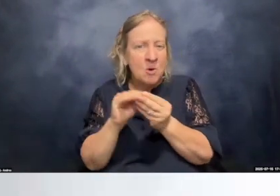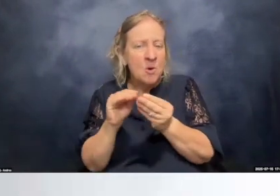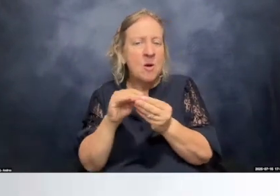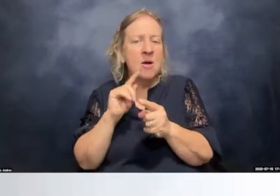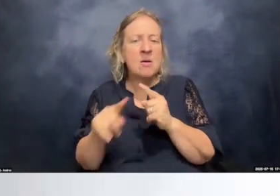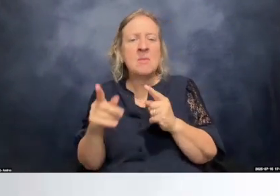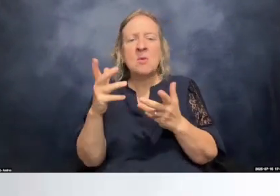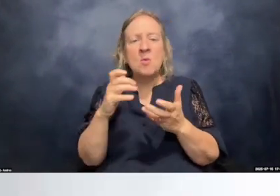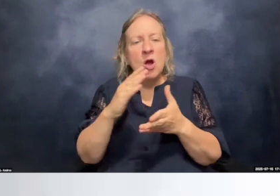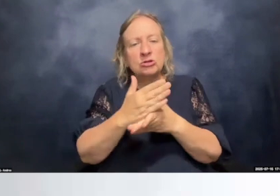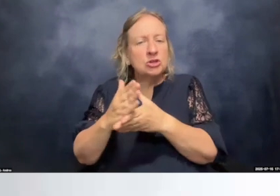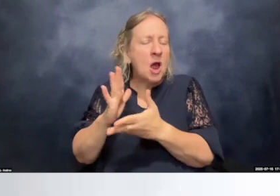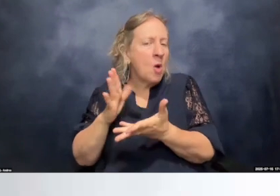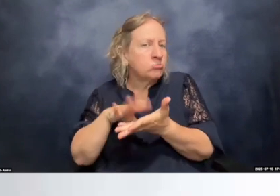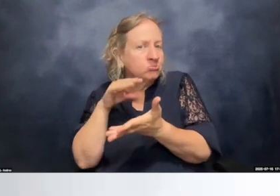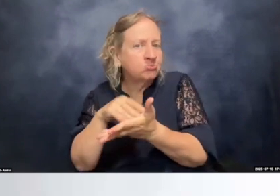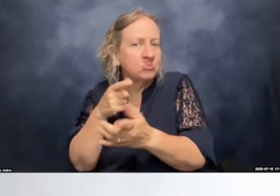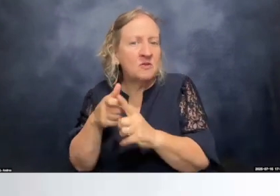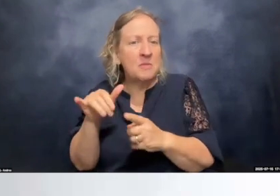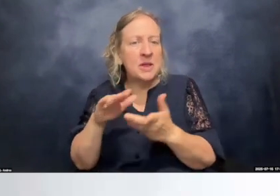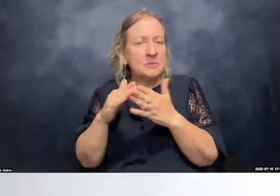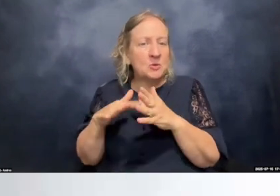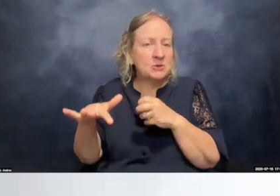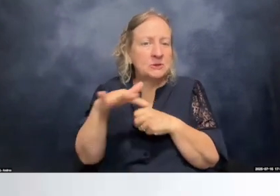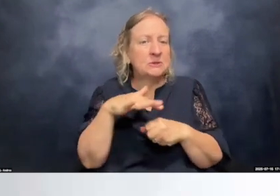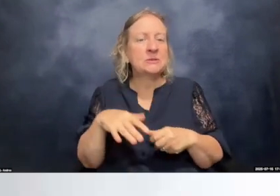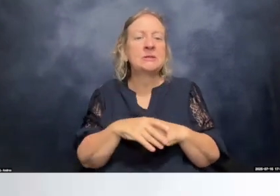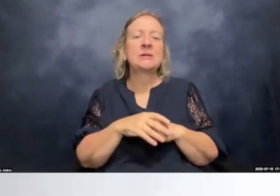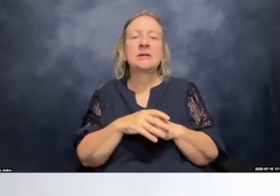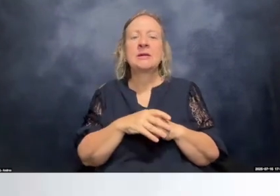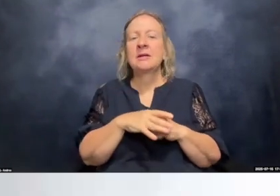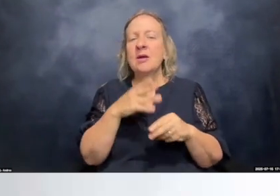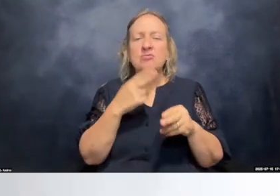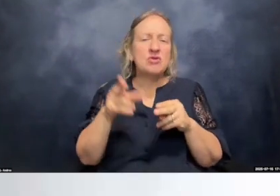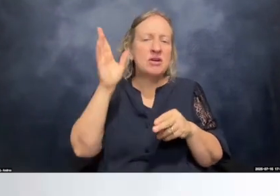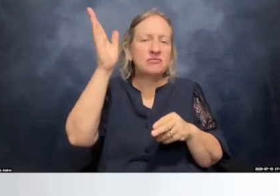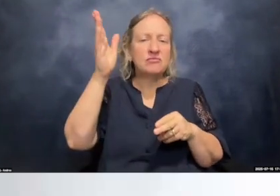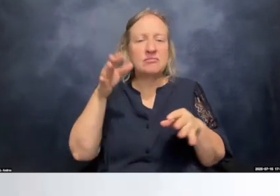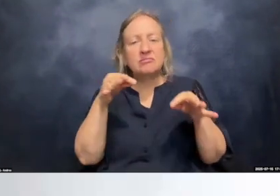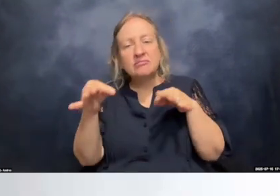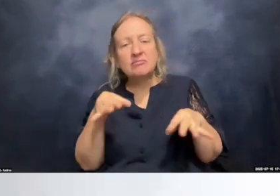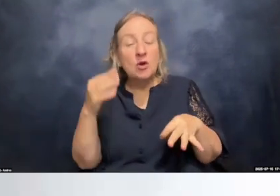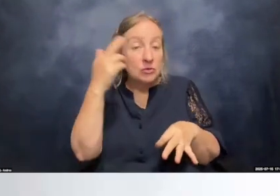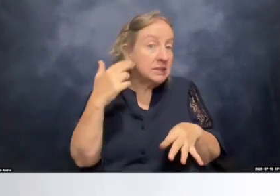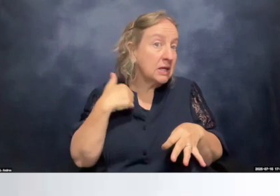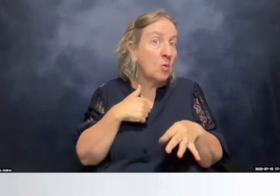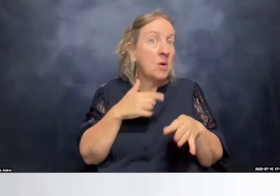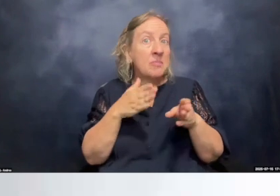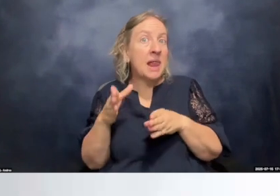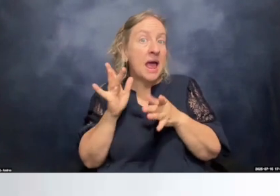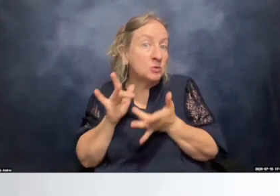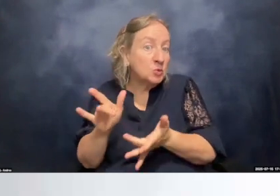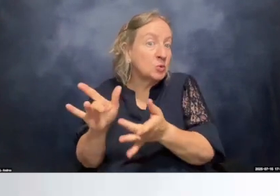tribal communities. This brief presentation covers the reason for planning the tours, where we went, who